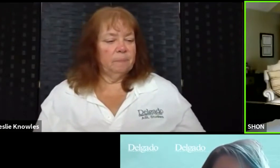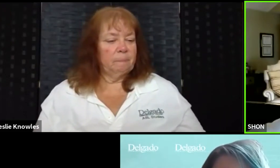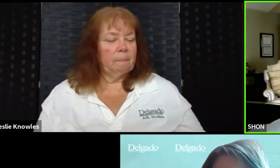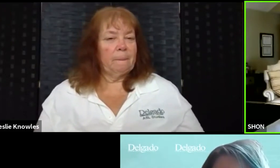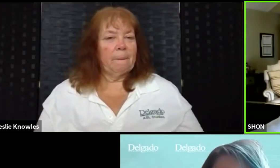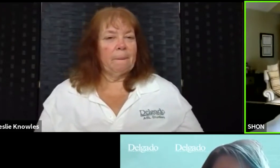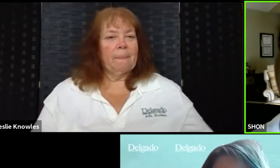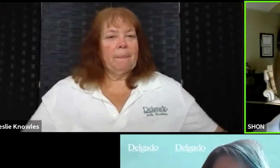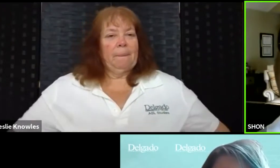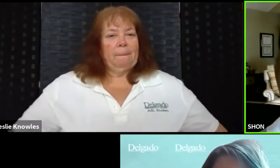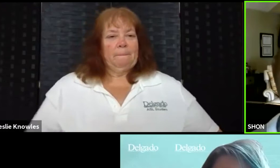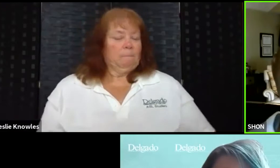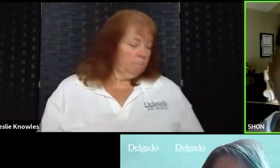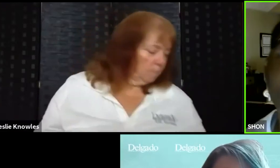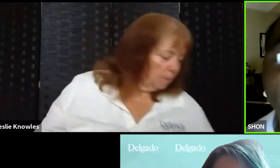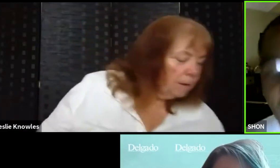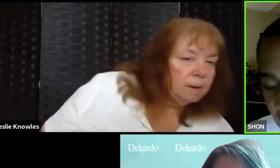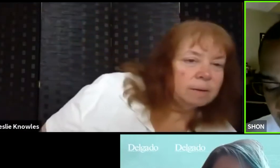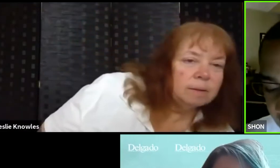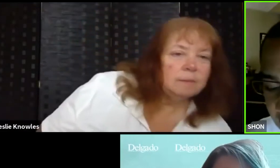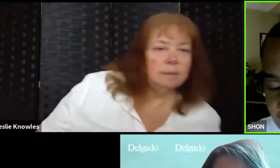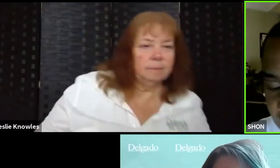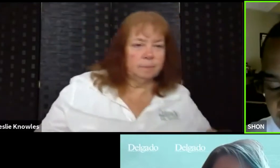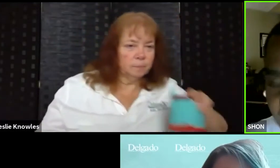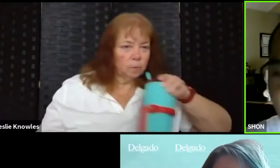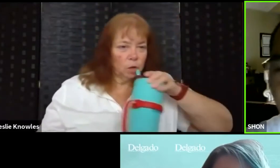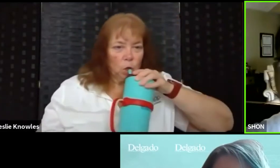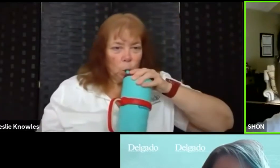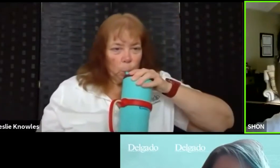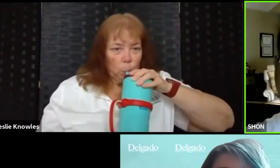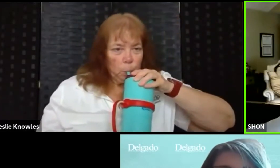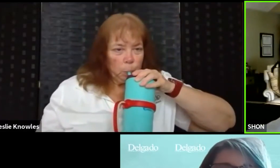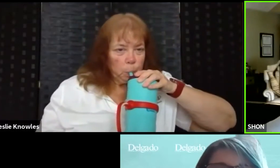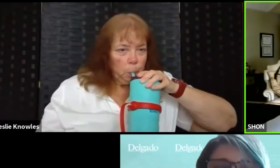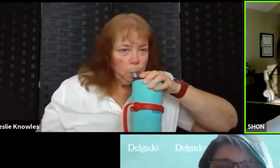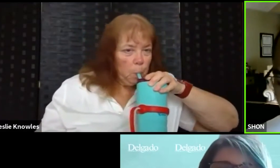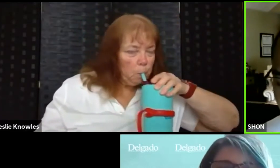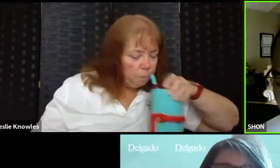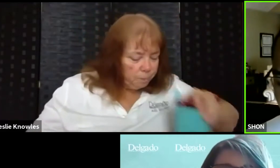I was doing a little ASL kind of like